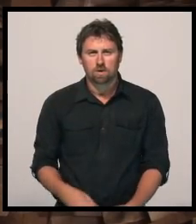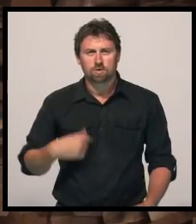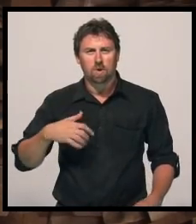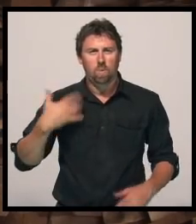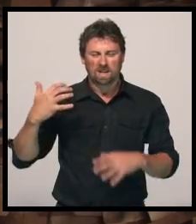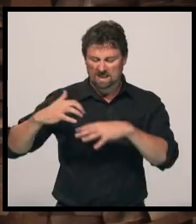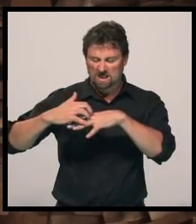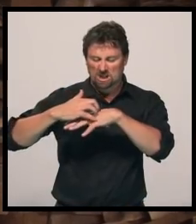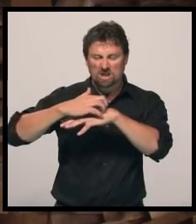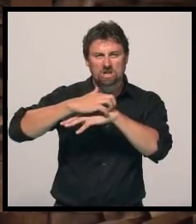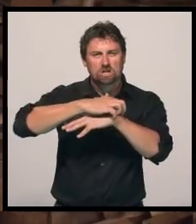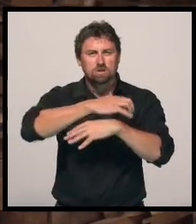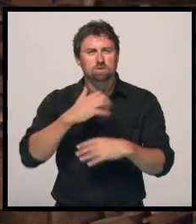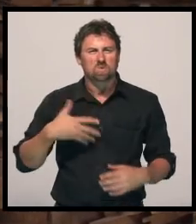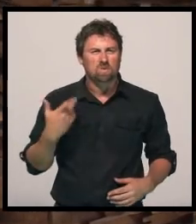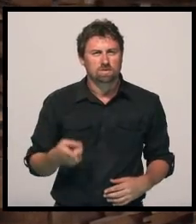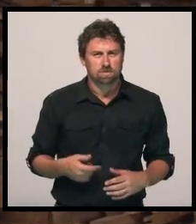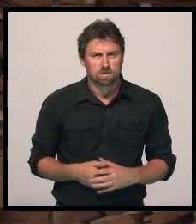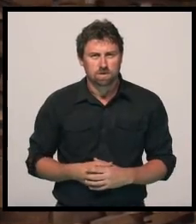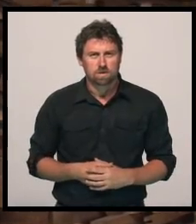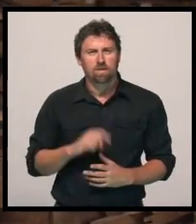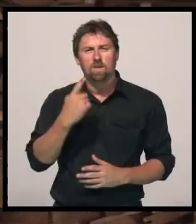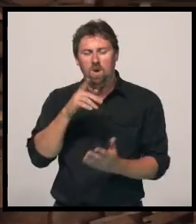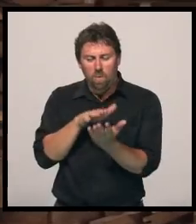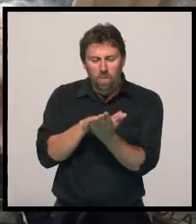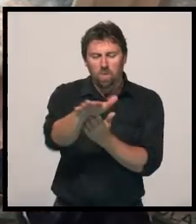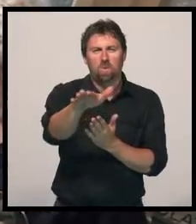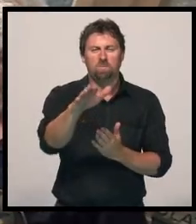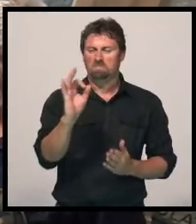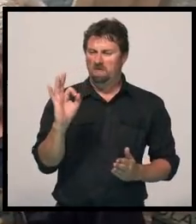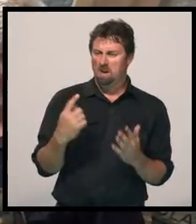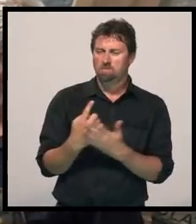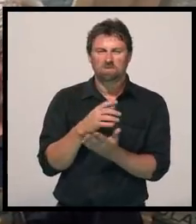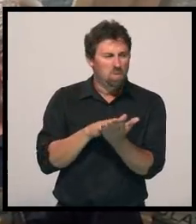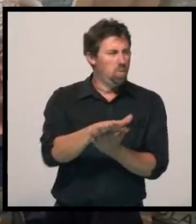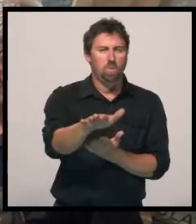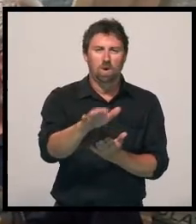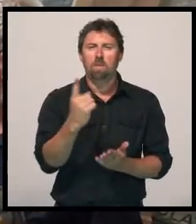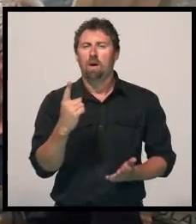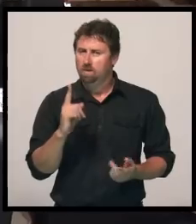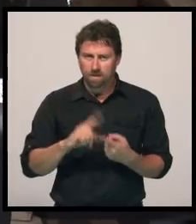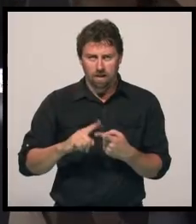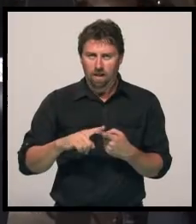blades digging in. So sometimes you do that the first pass it doesn't remove anything. But at least you get an idea of where you're at.